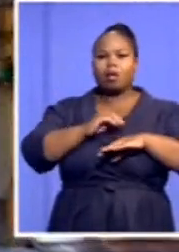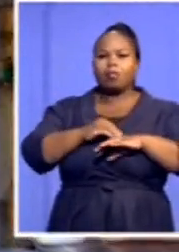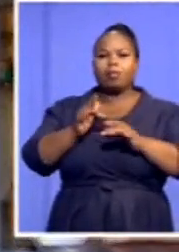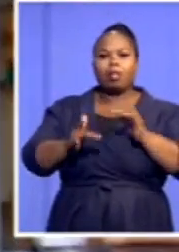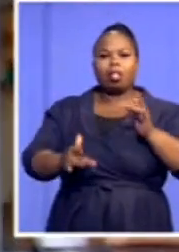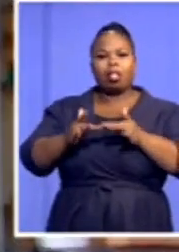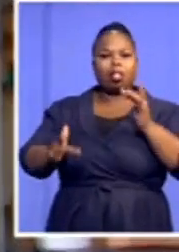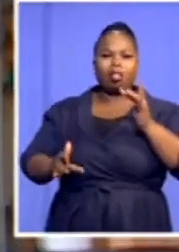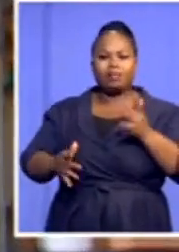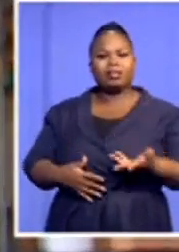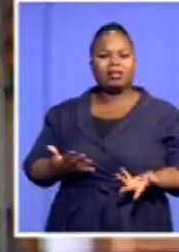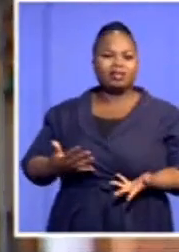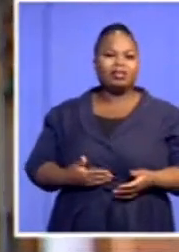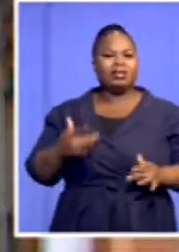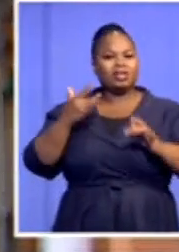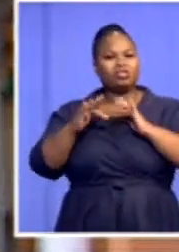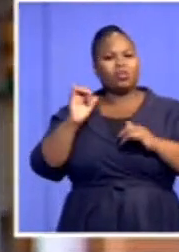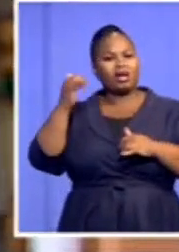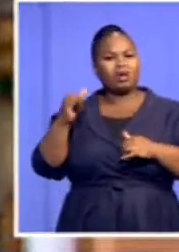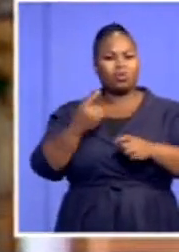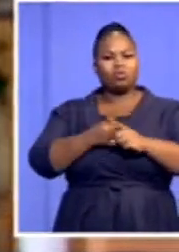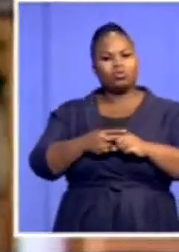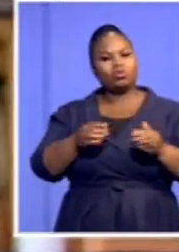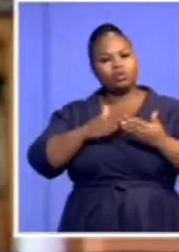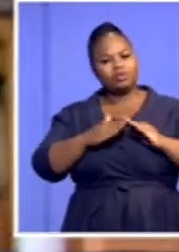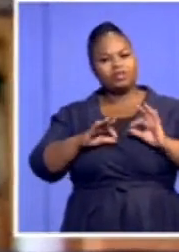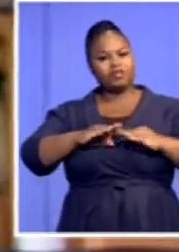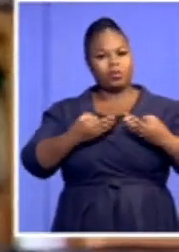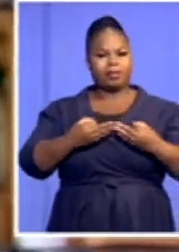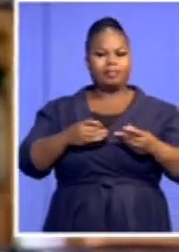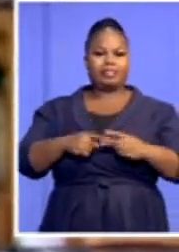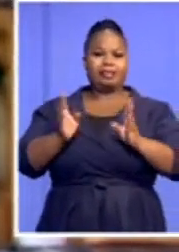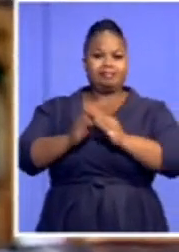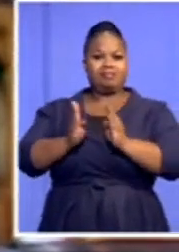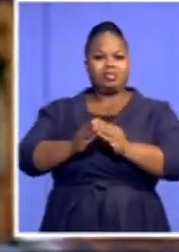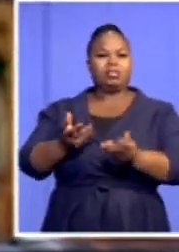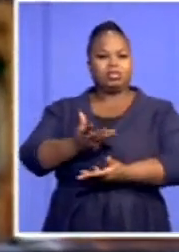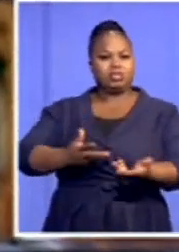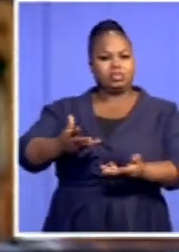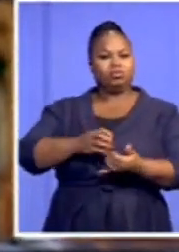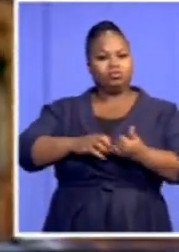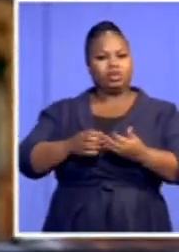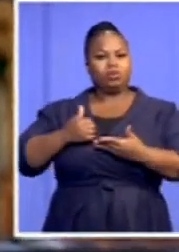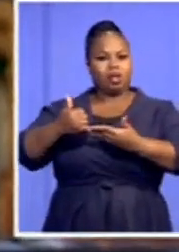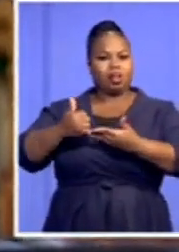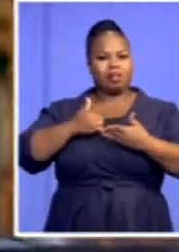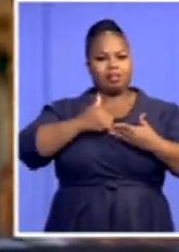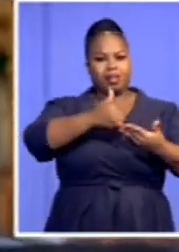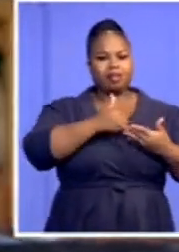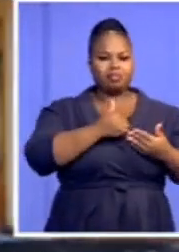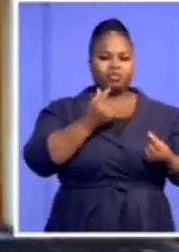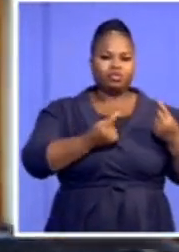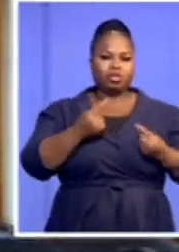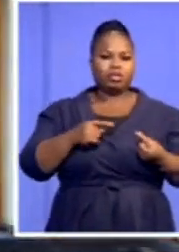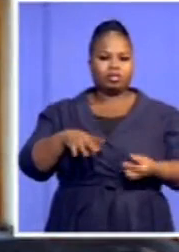form community forums, form community meetings to be able to help each other collect water from one place to the other